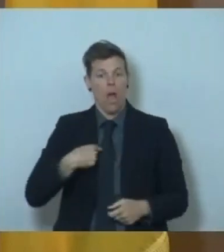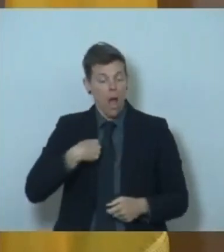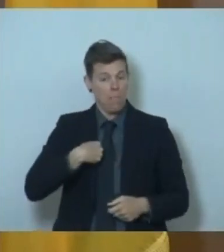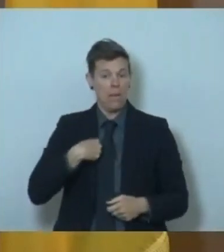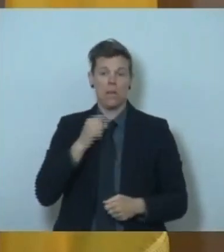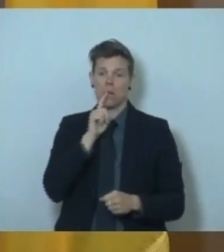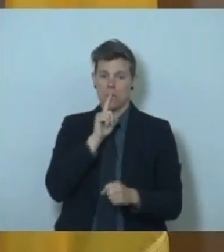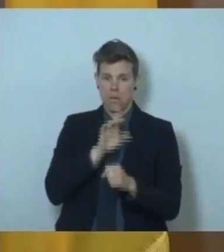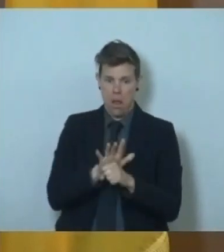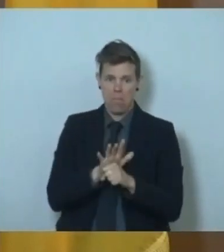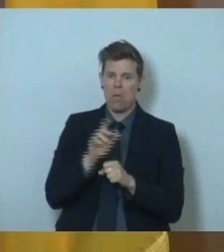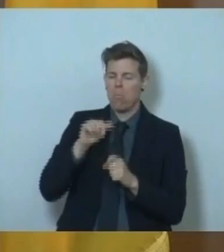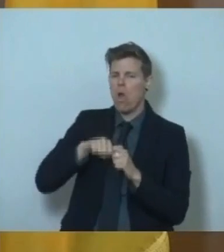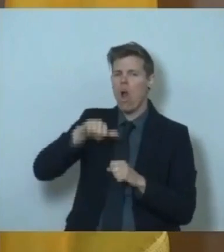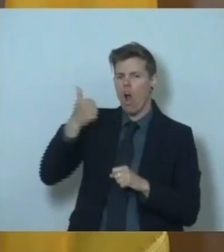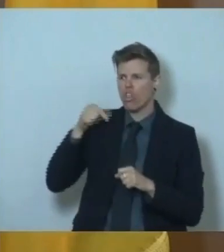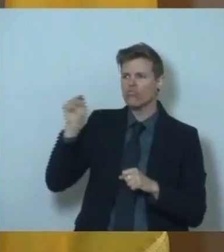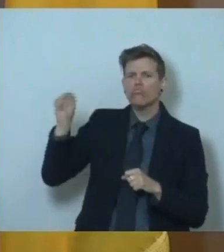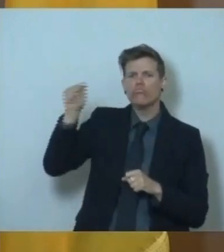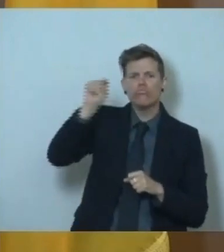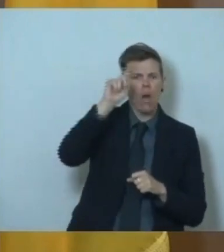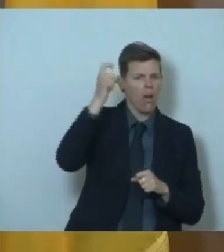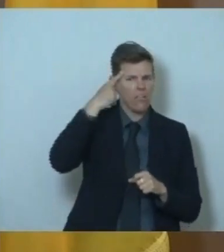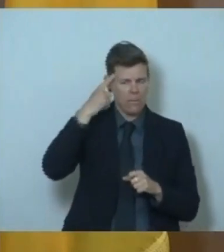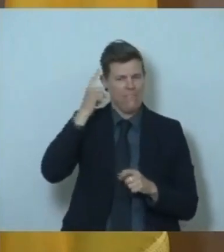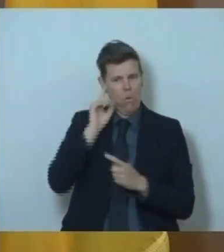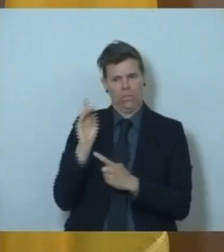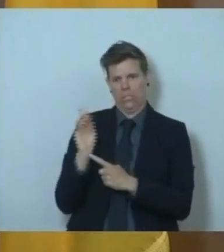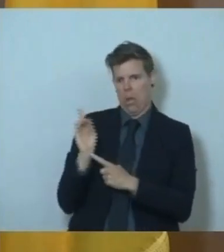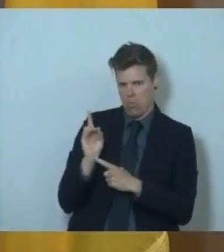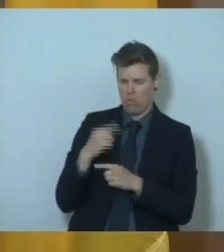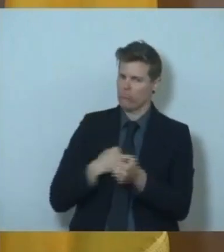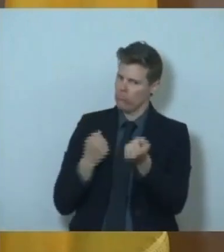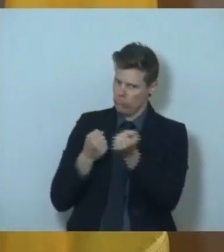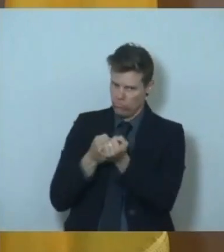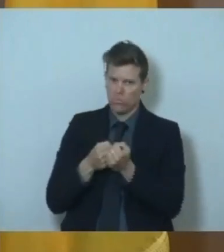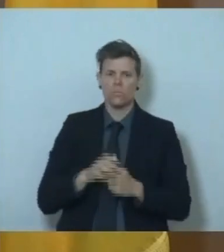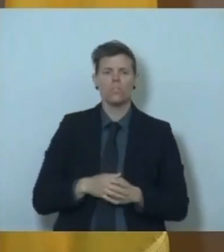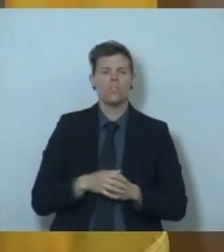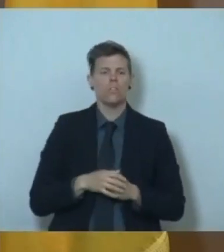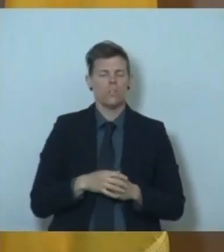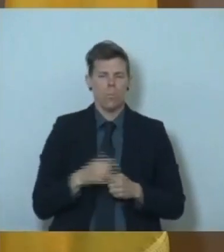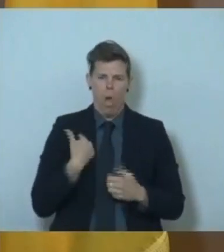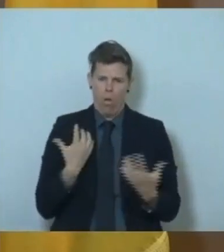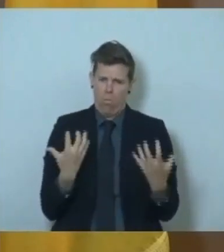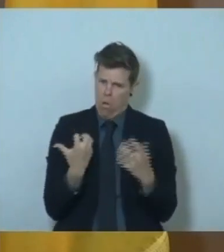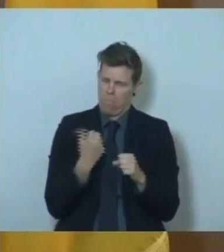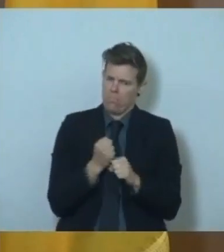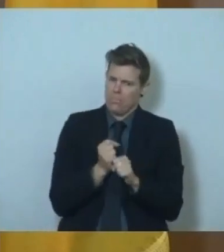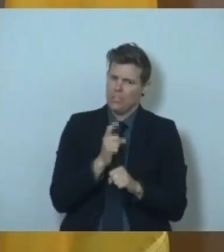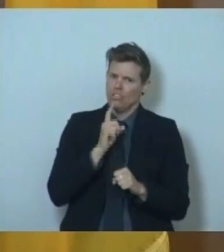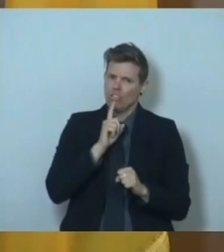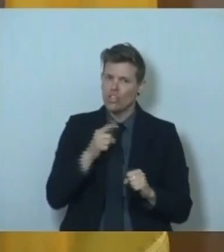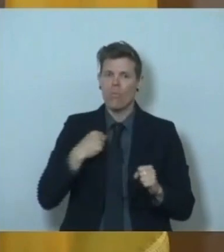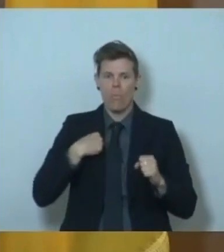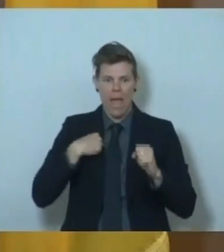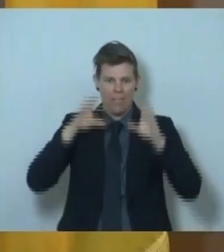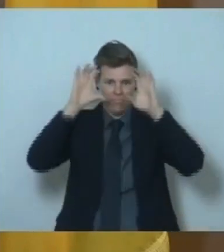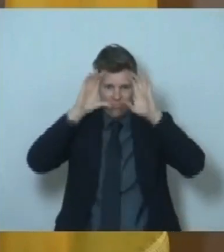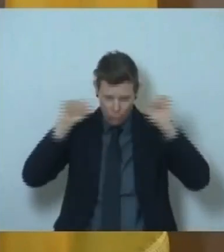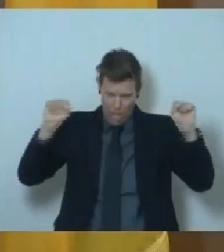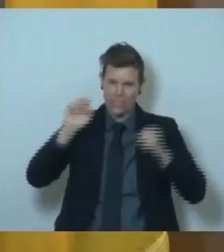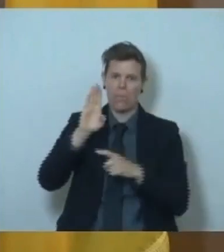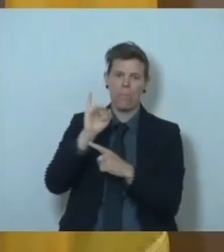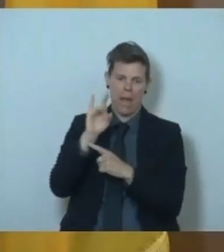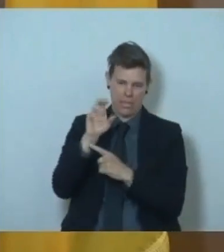Democratic governors, to make sure that we have a President Biden, not just a Vice President Biden. There's